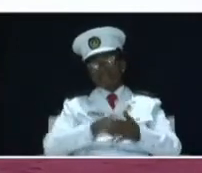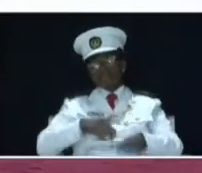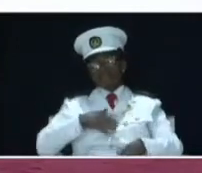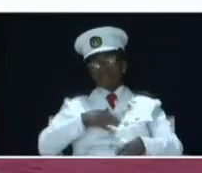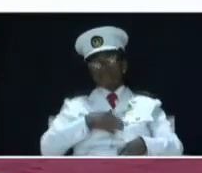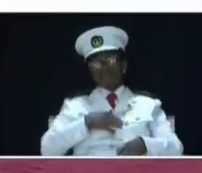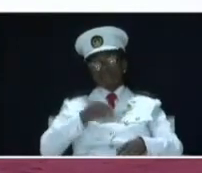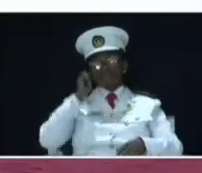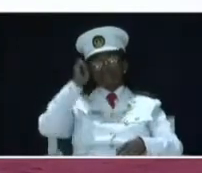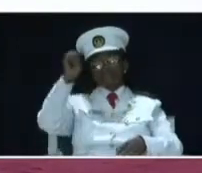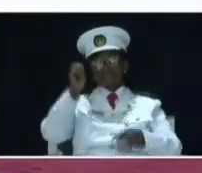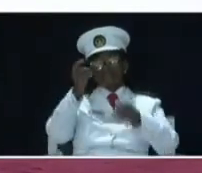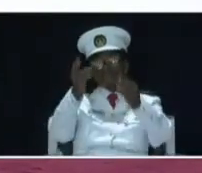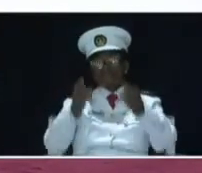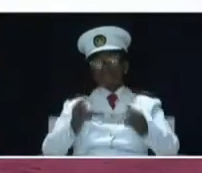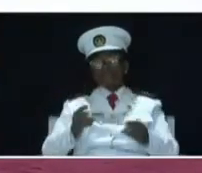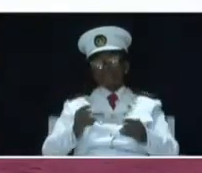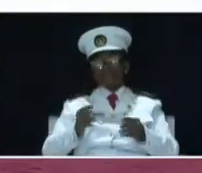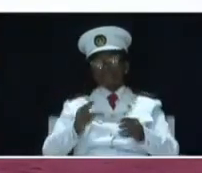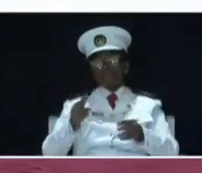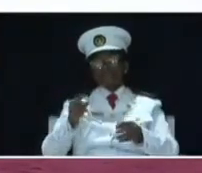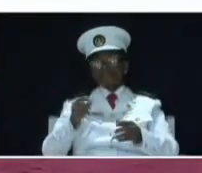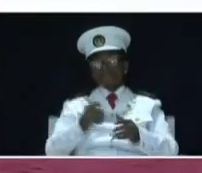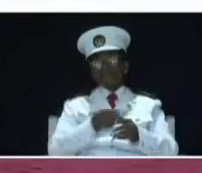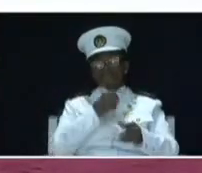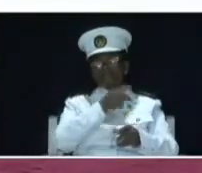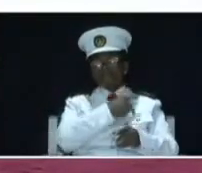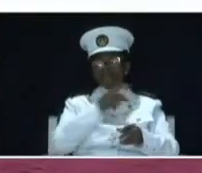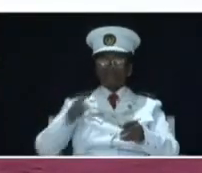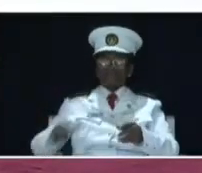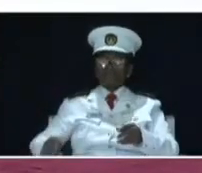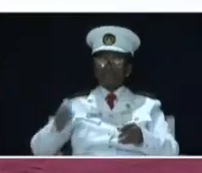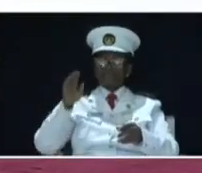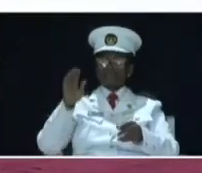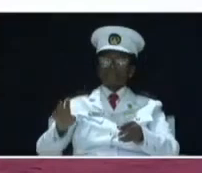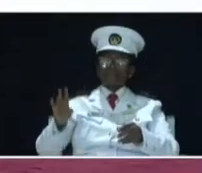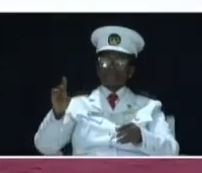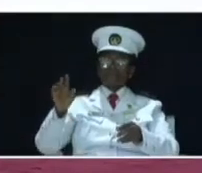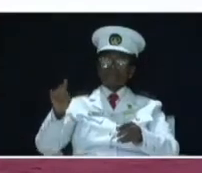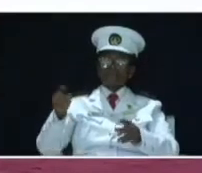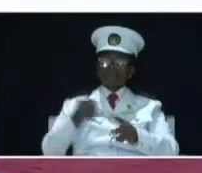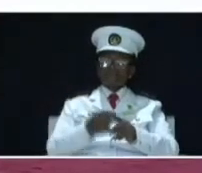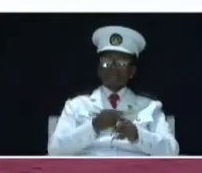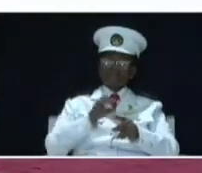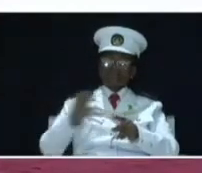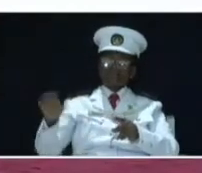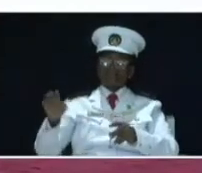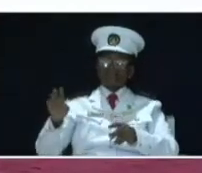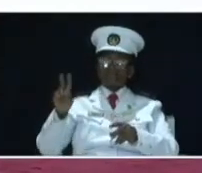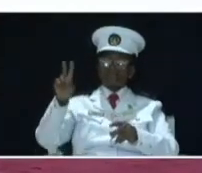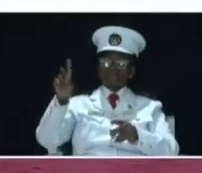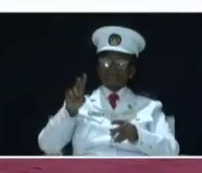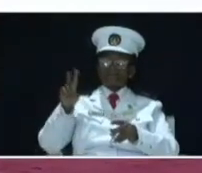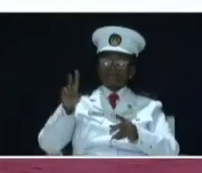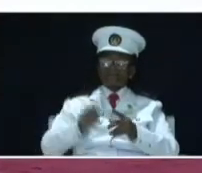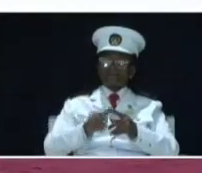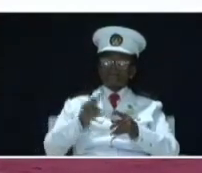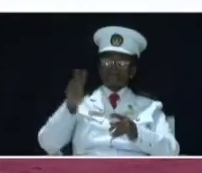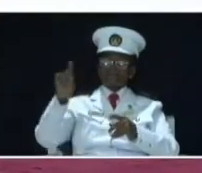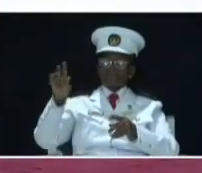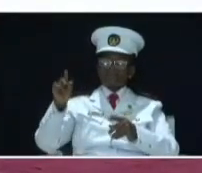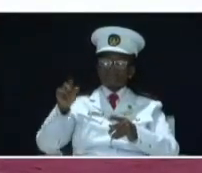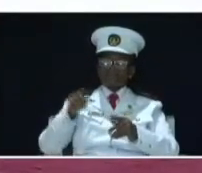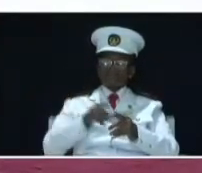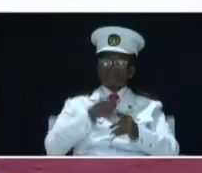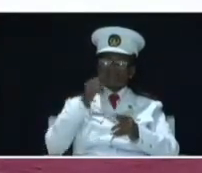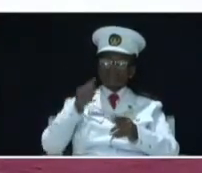1 Kings chapter 17, from verse 2 to 17. 1 Kings